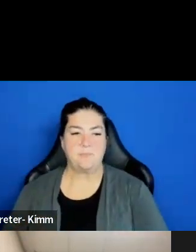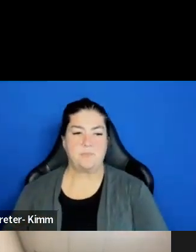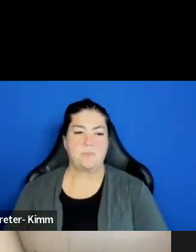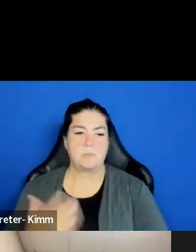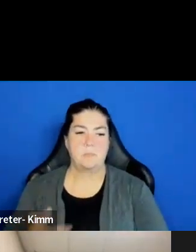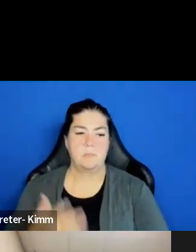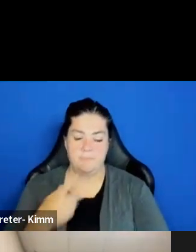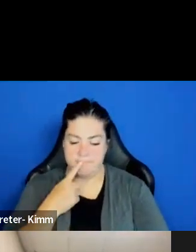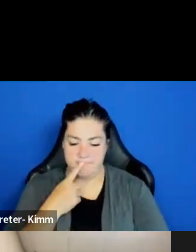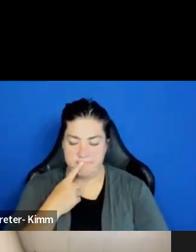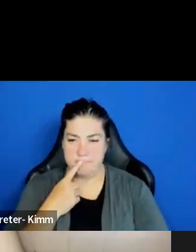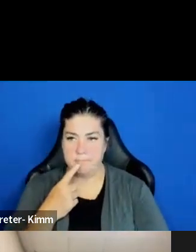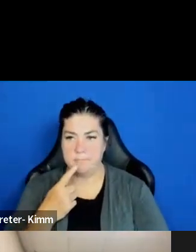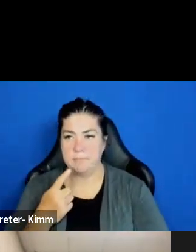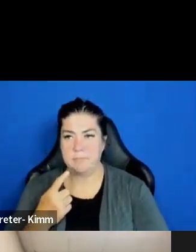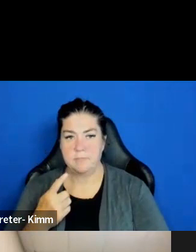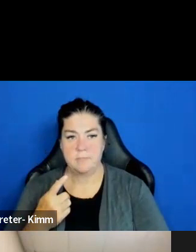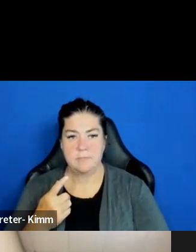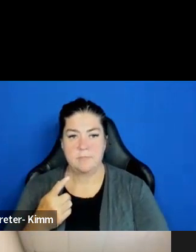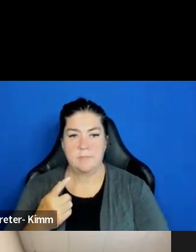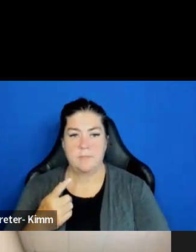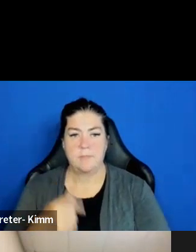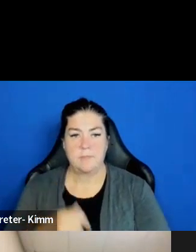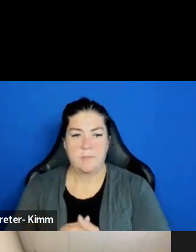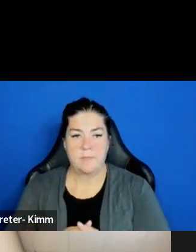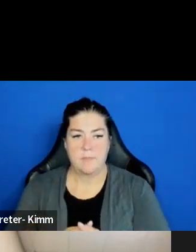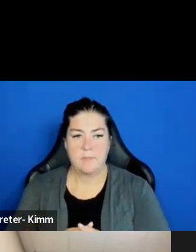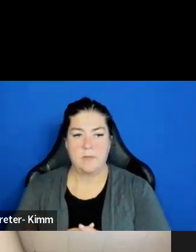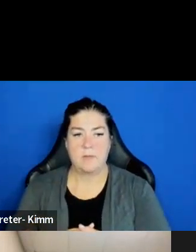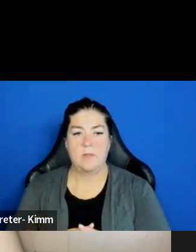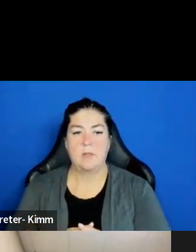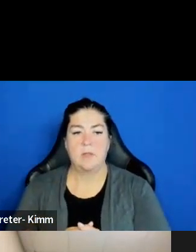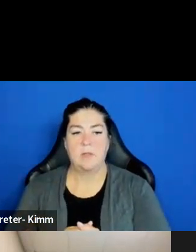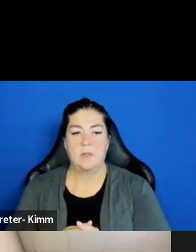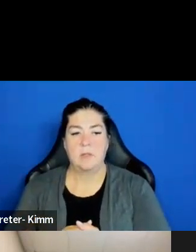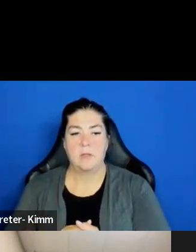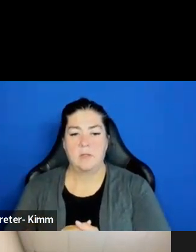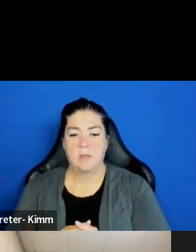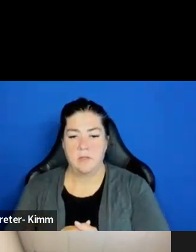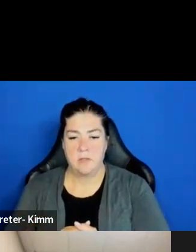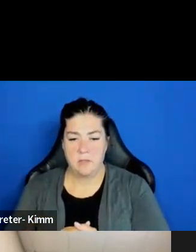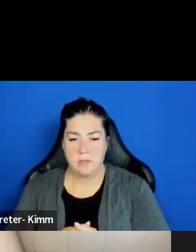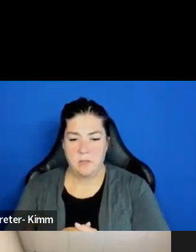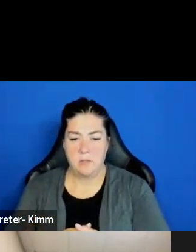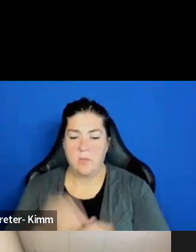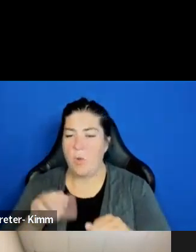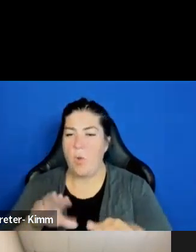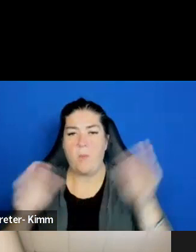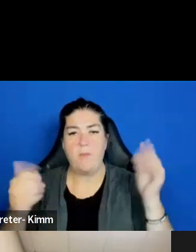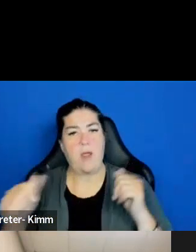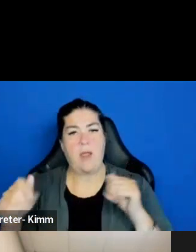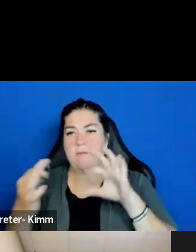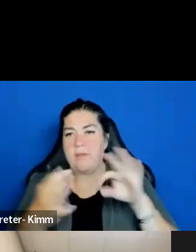And we'll be staffing cases anonymously, and we value any suggestions or feedback that you have. We're just gonna kind